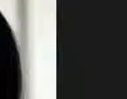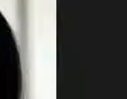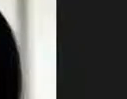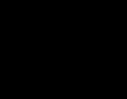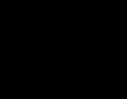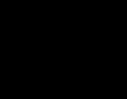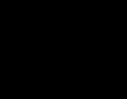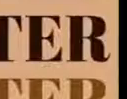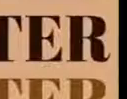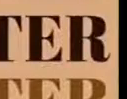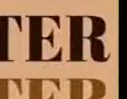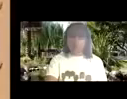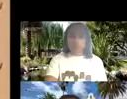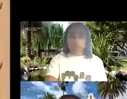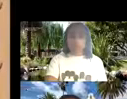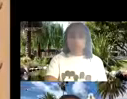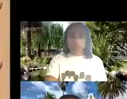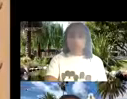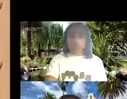We leave.